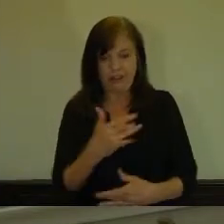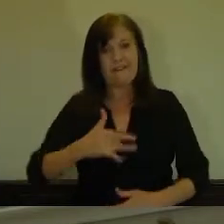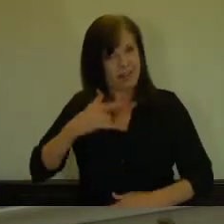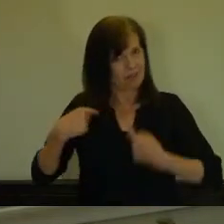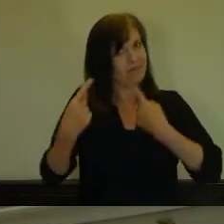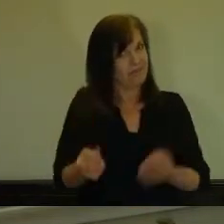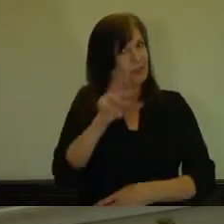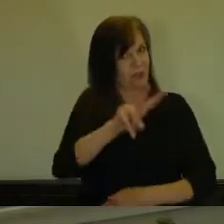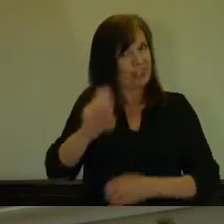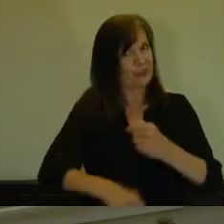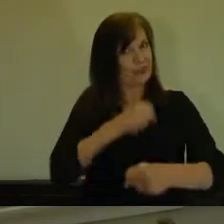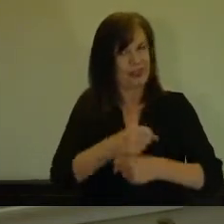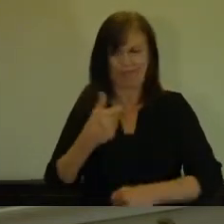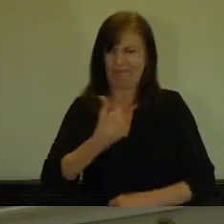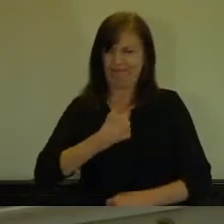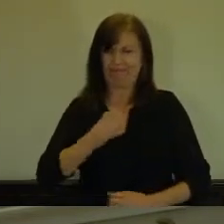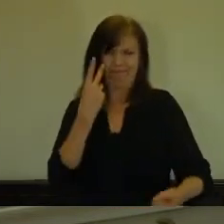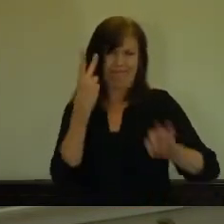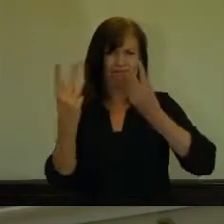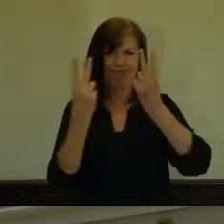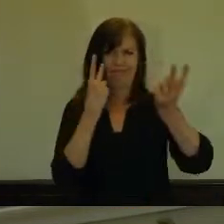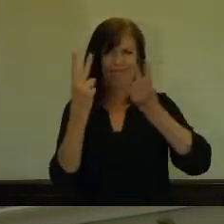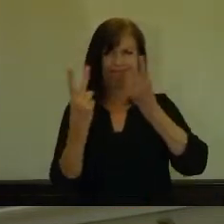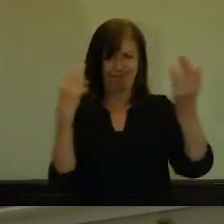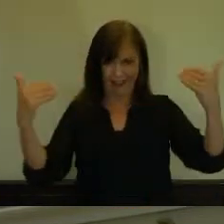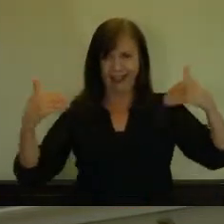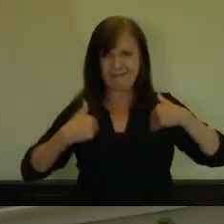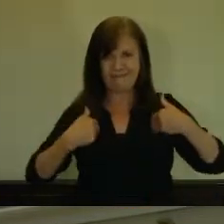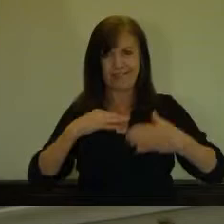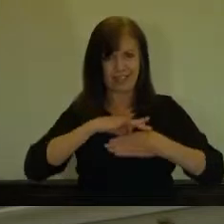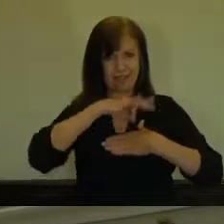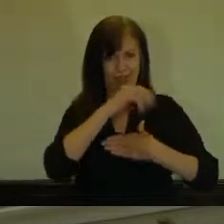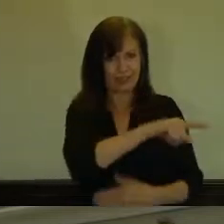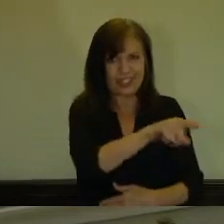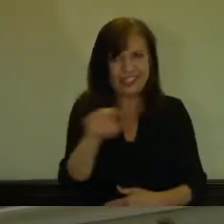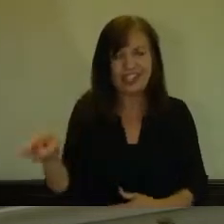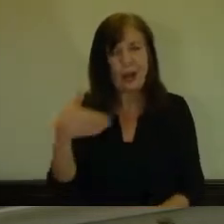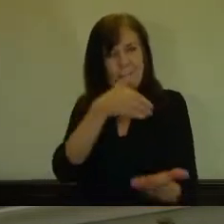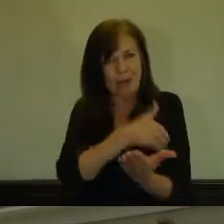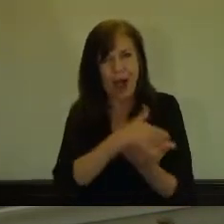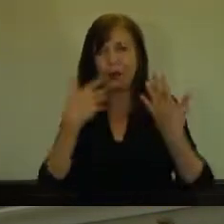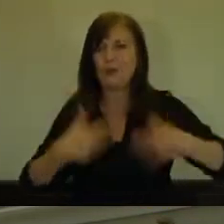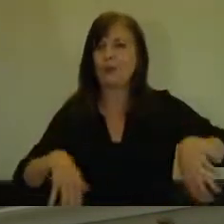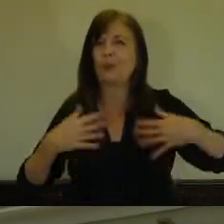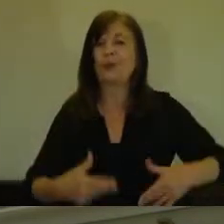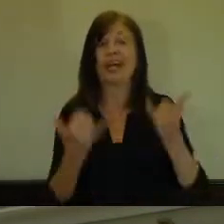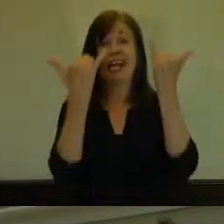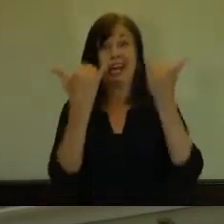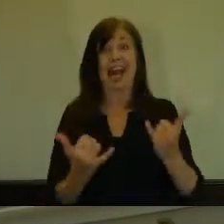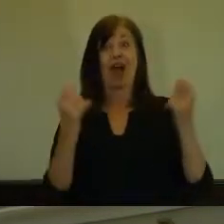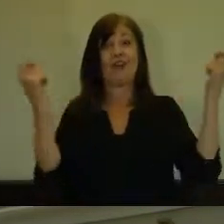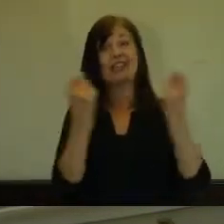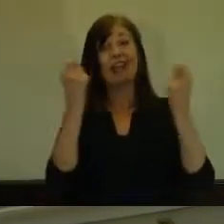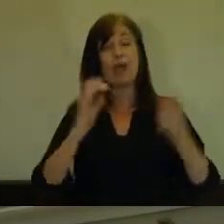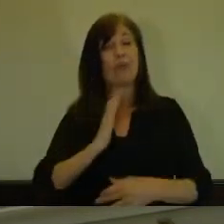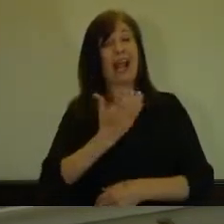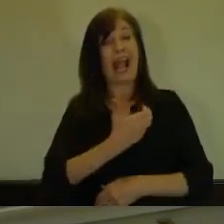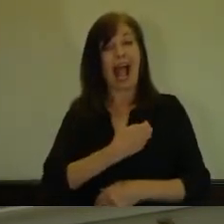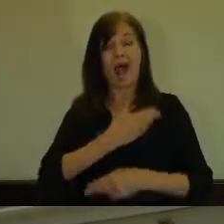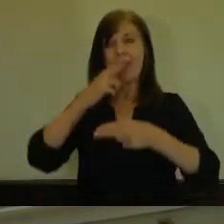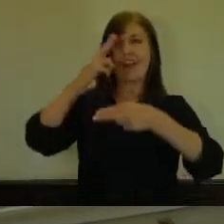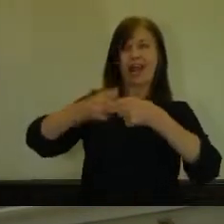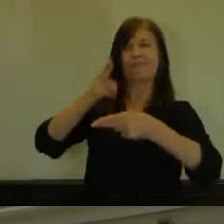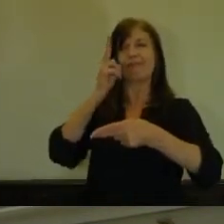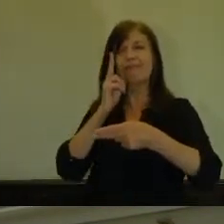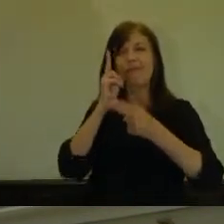the parish, and I've watched the power of that Spirit work. And so as we celebrate our feast day today, I began